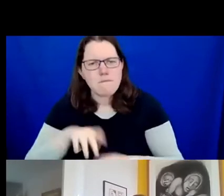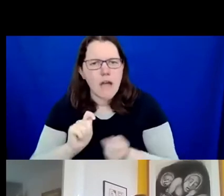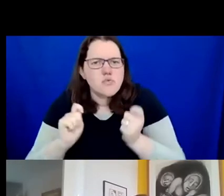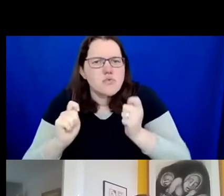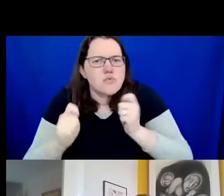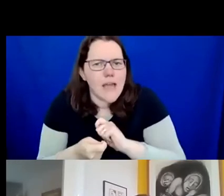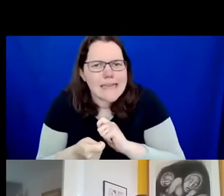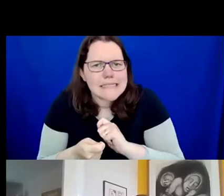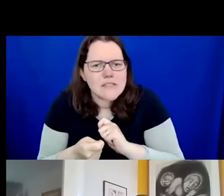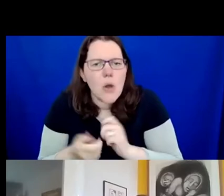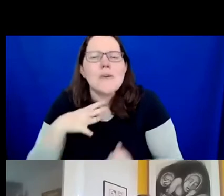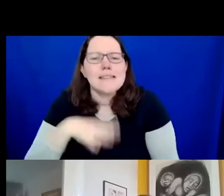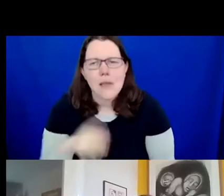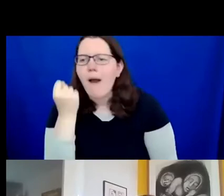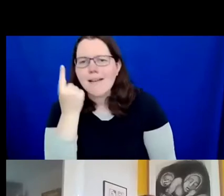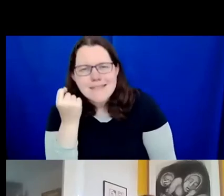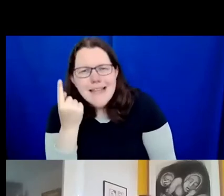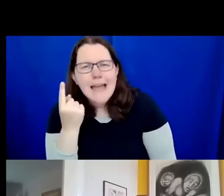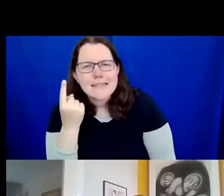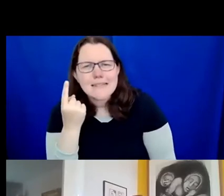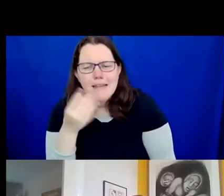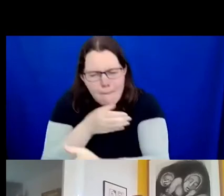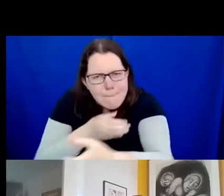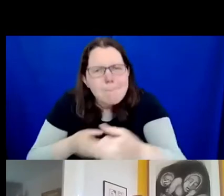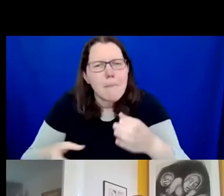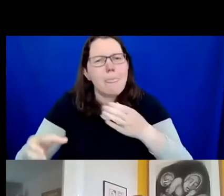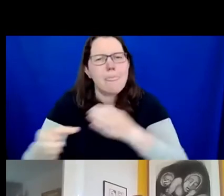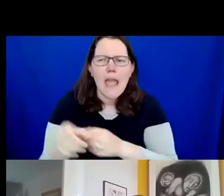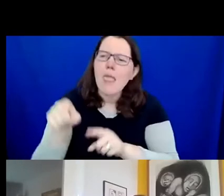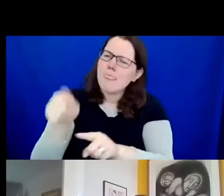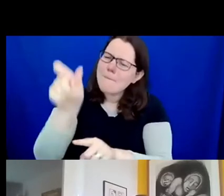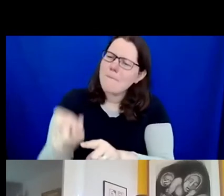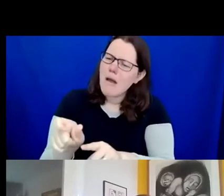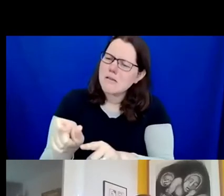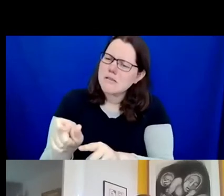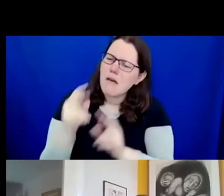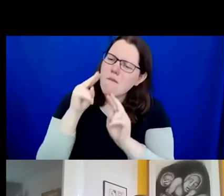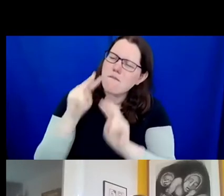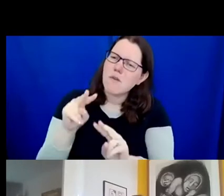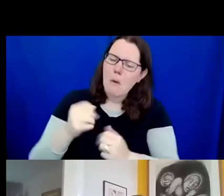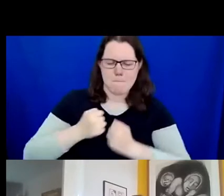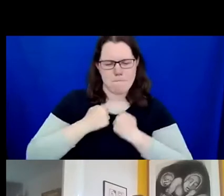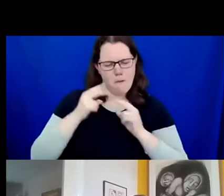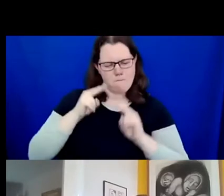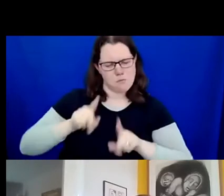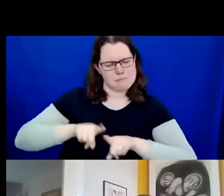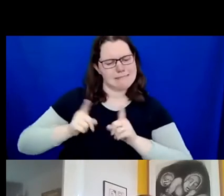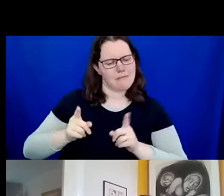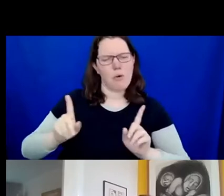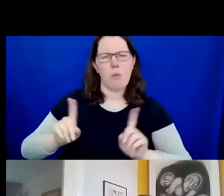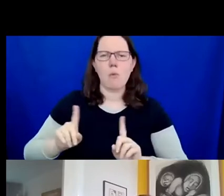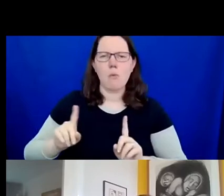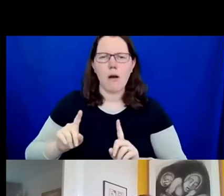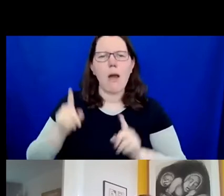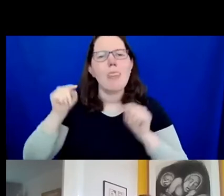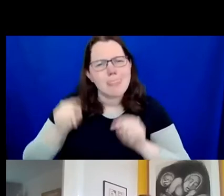and feels like to stand in each other's shoes. It starts with intent and really committing to sharing